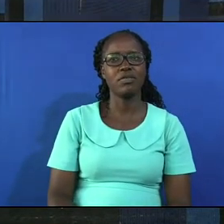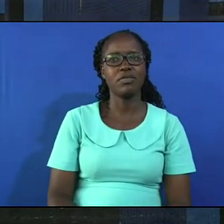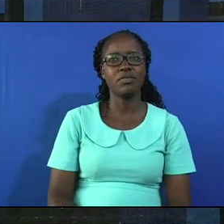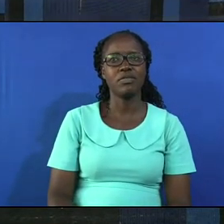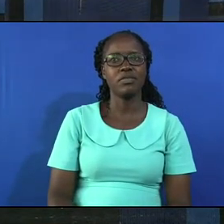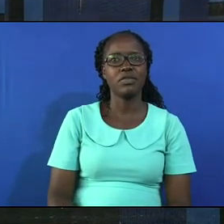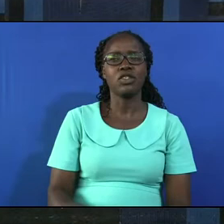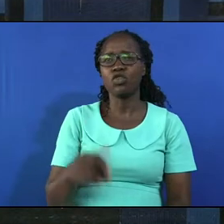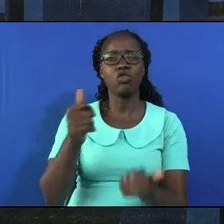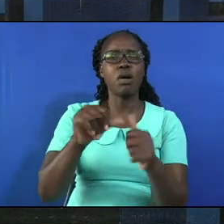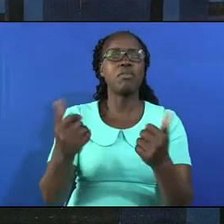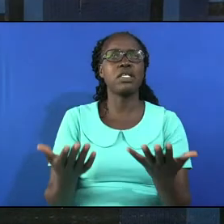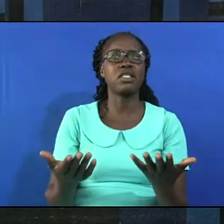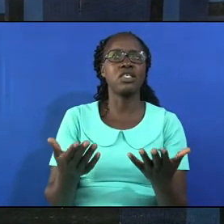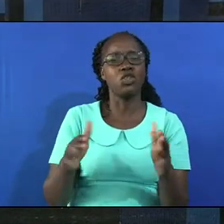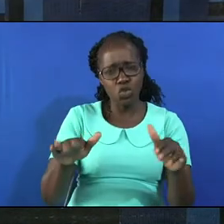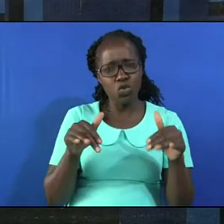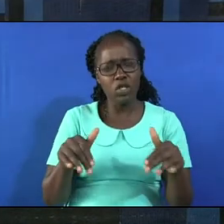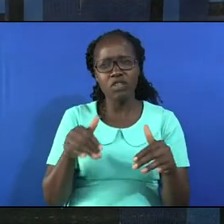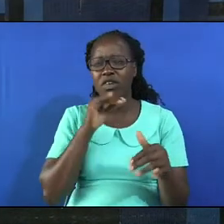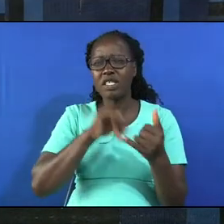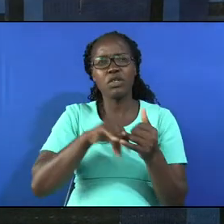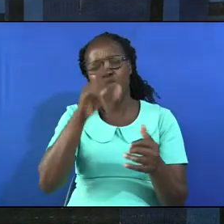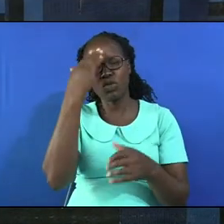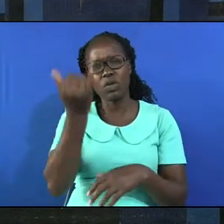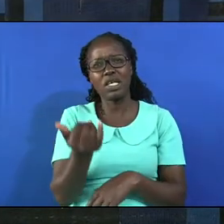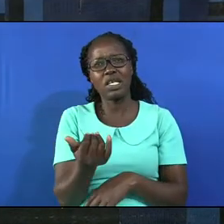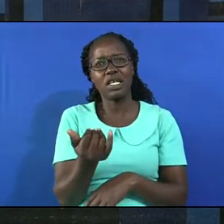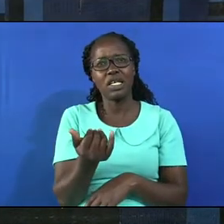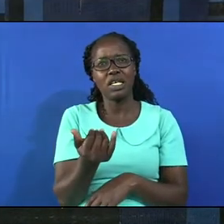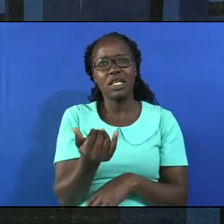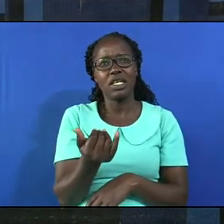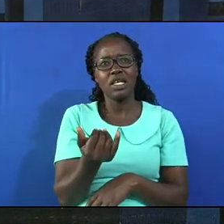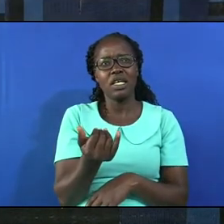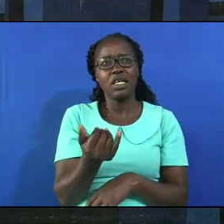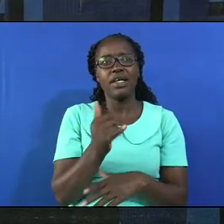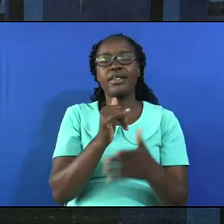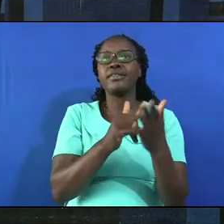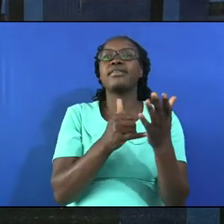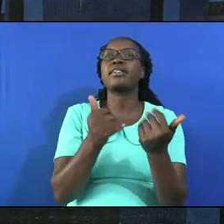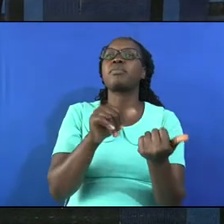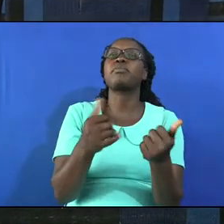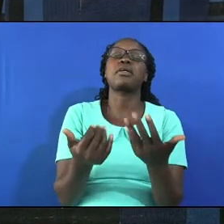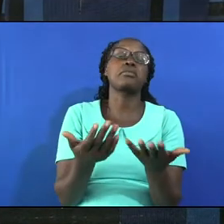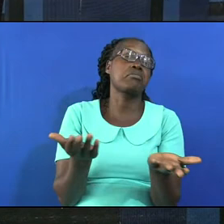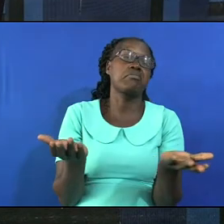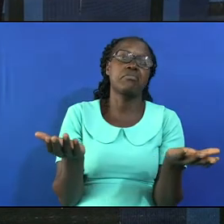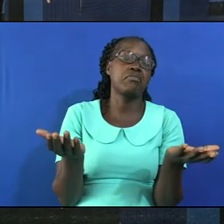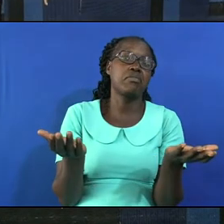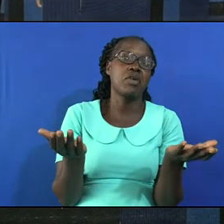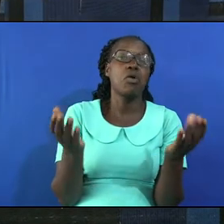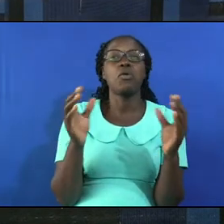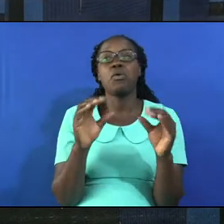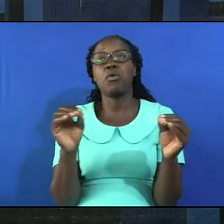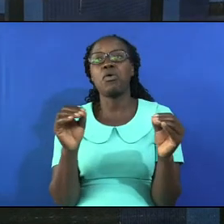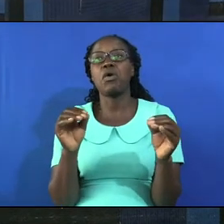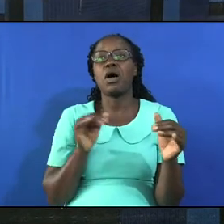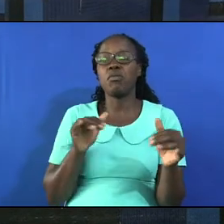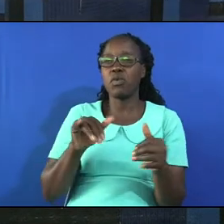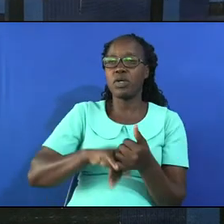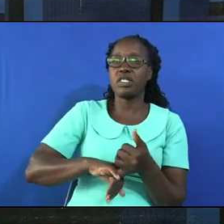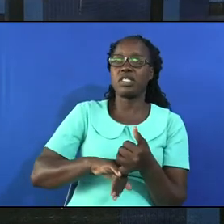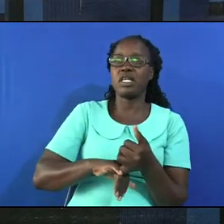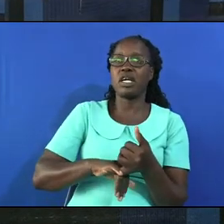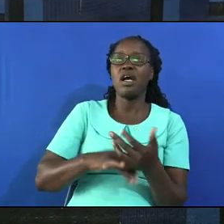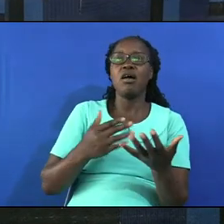You get baptized. Why are you waiting for your husband? Just get baptized. Oh, I'm waiting for my wife.